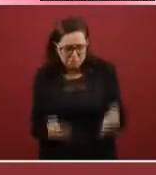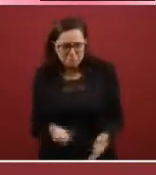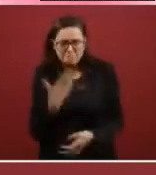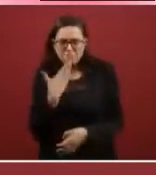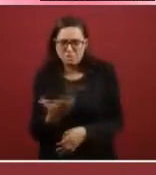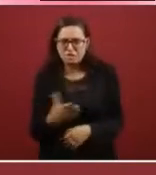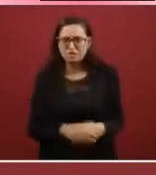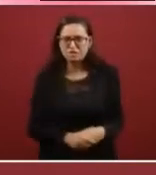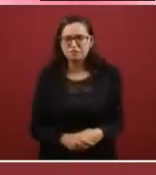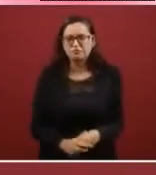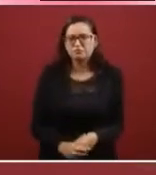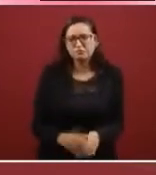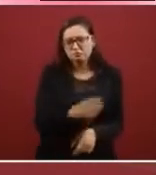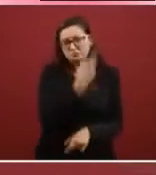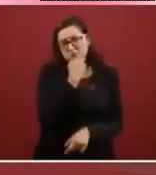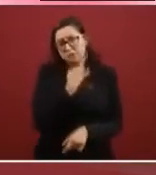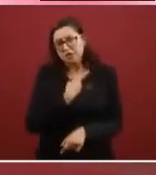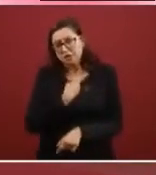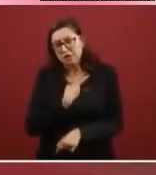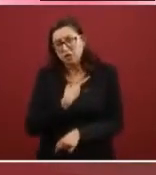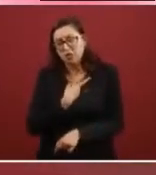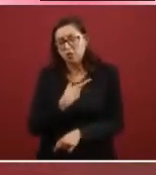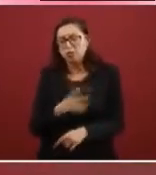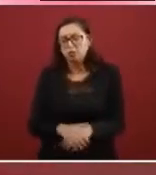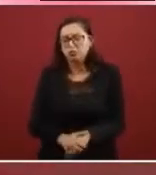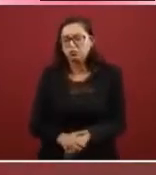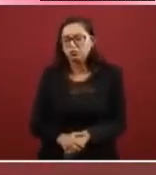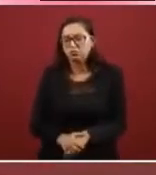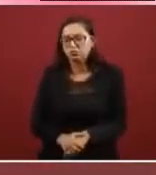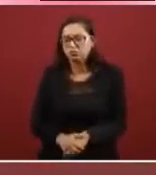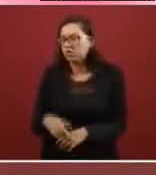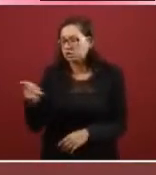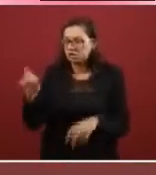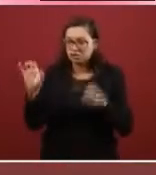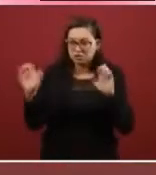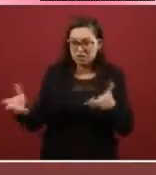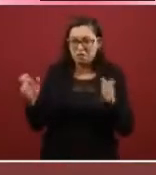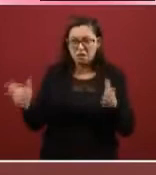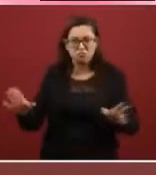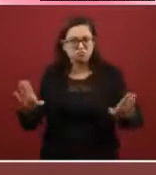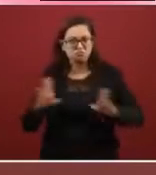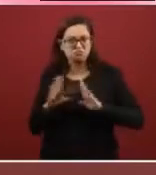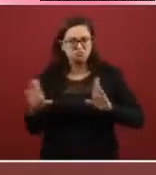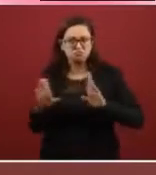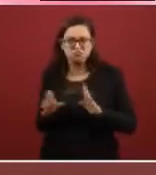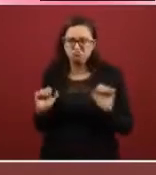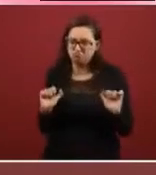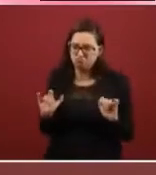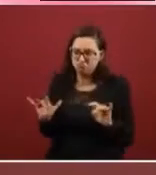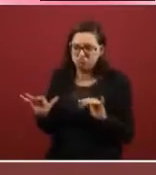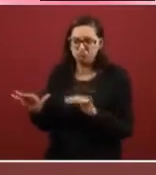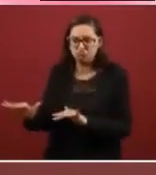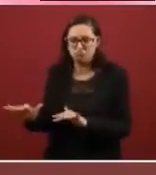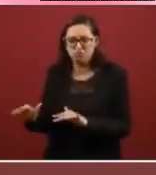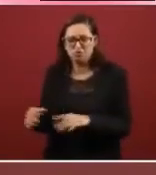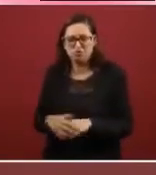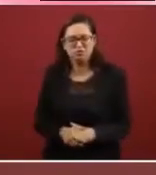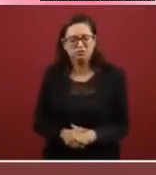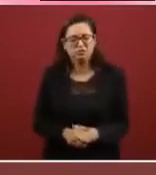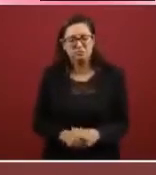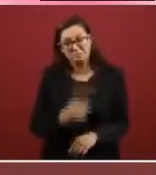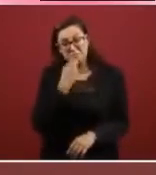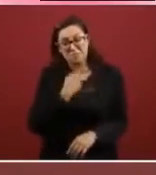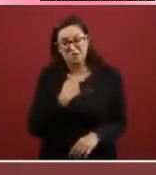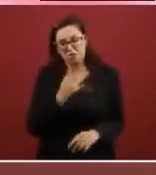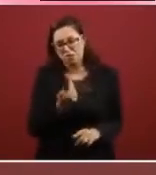dice, he said to me, hay militarización en Chiapas. But there's militarization en in Chiapas in